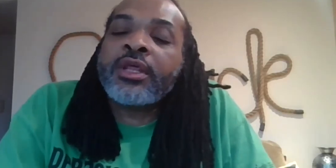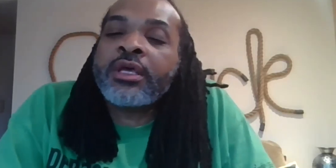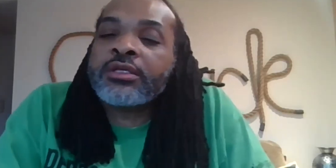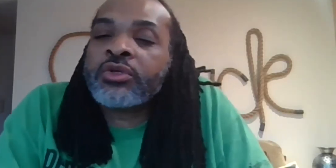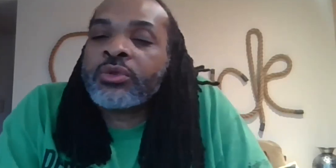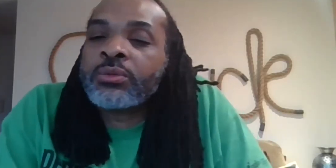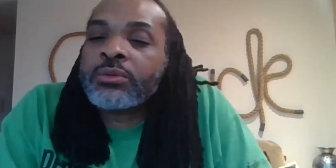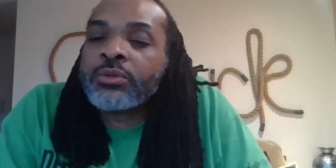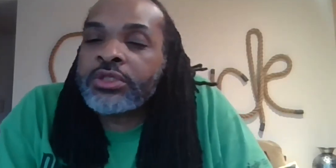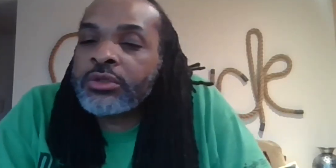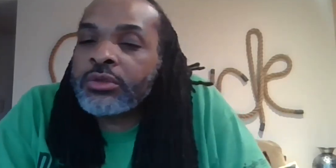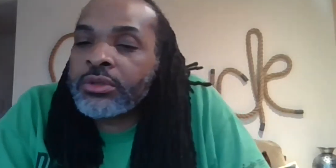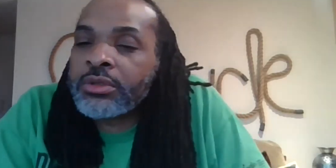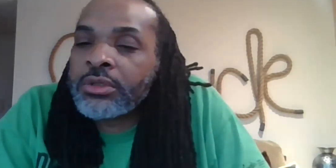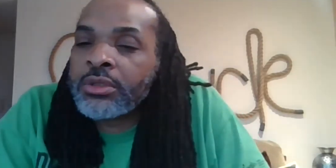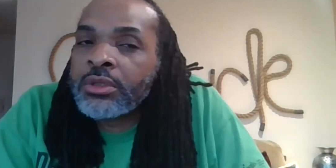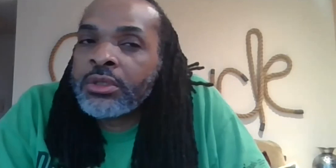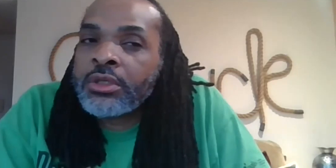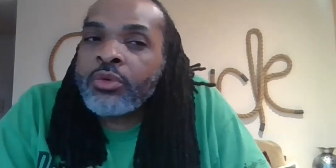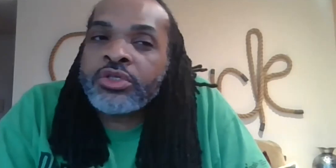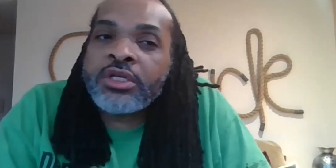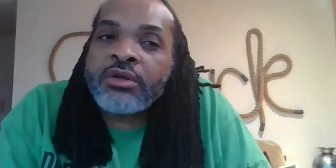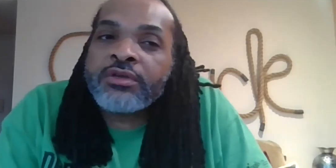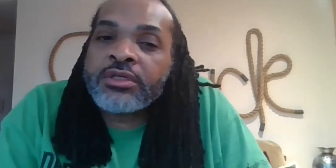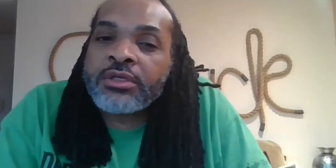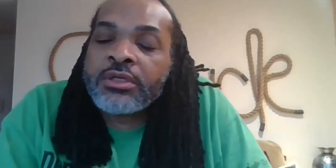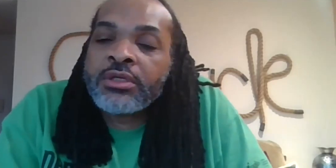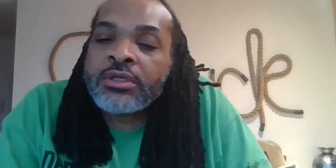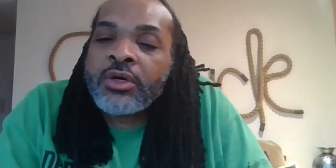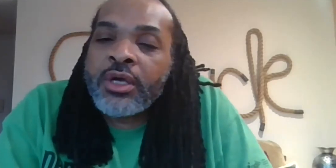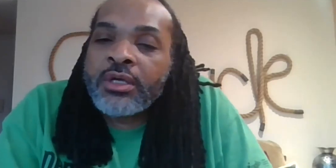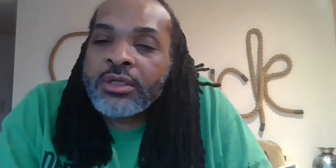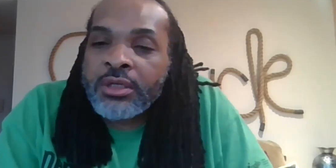I think Zoom. We still. You're not recording anymore. Okay.